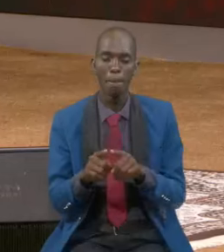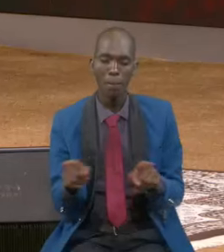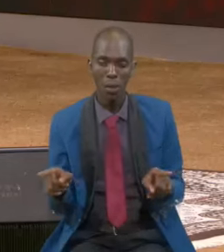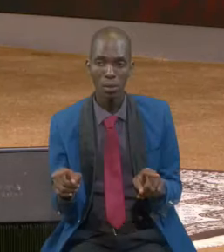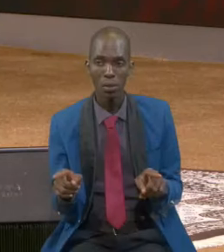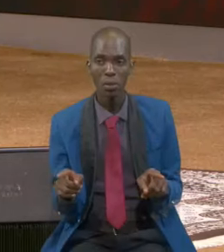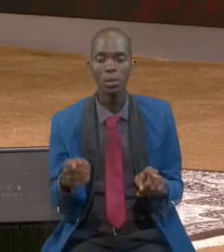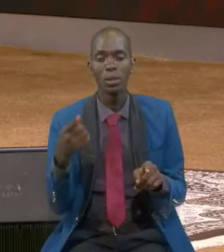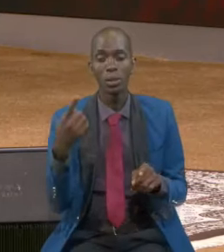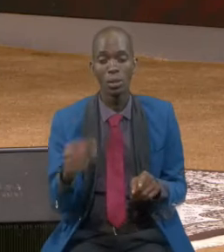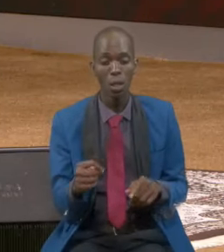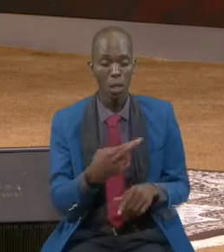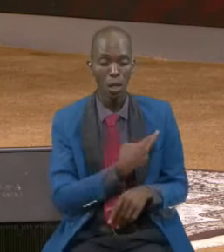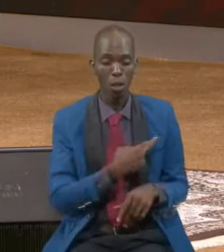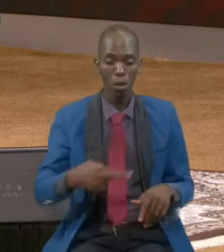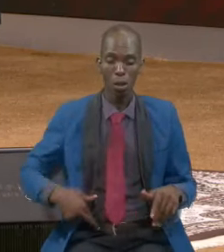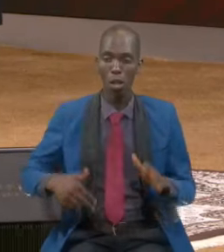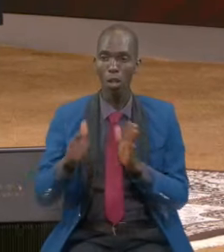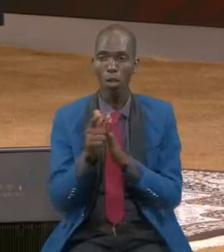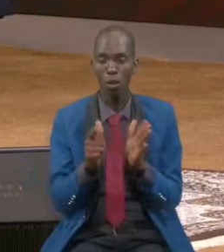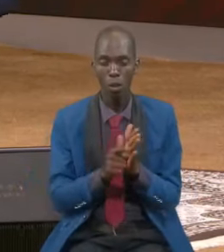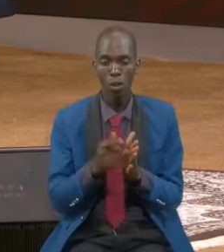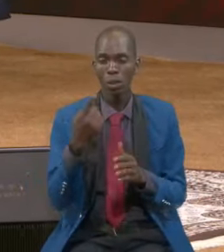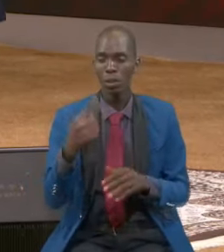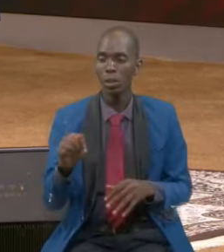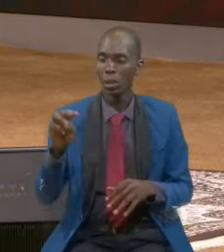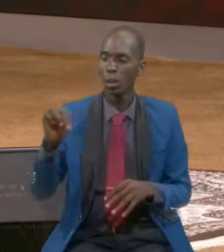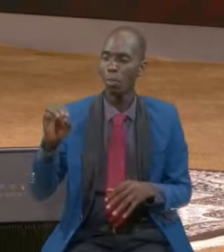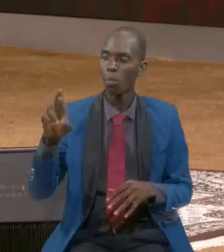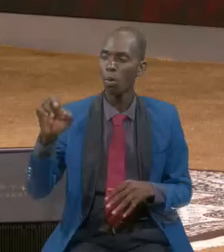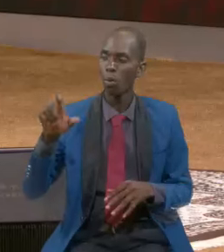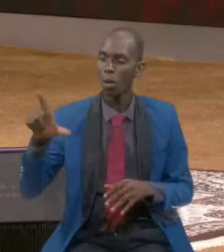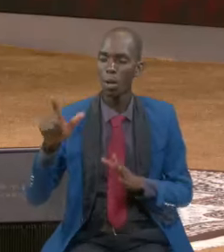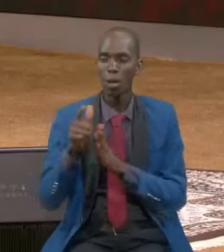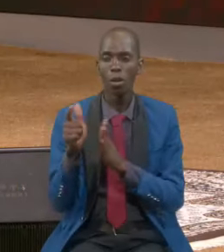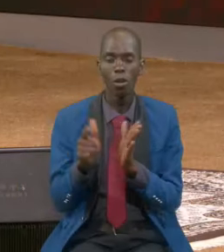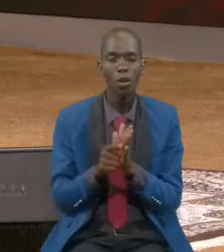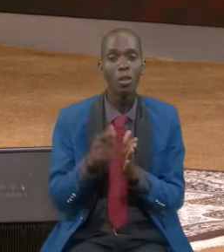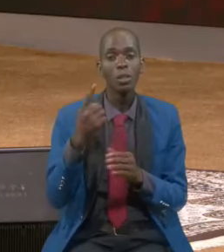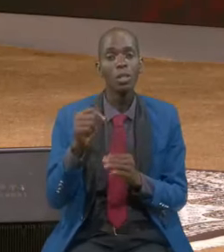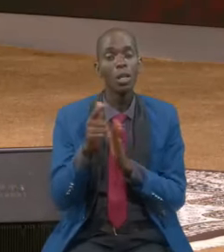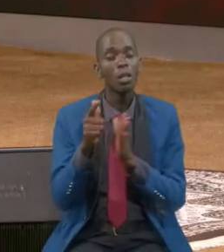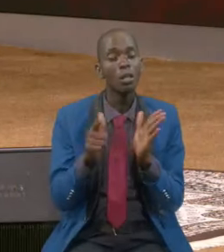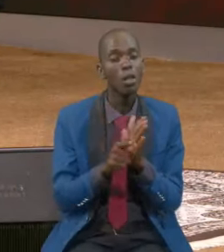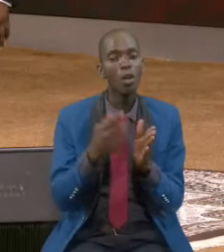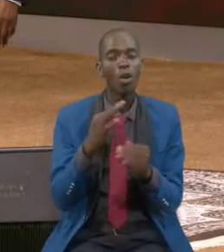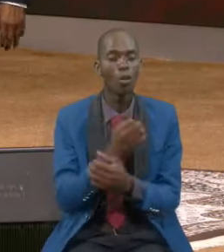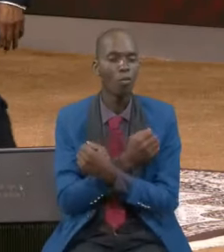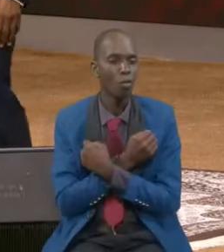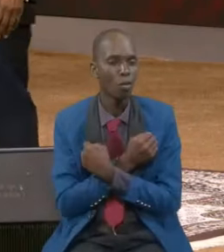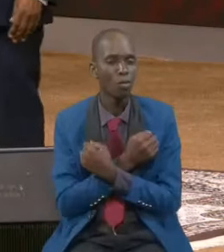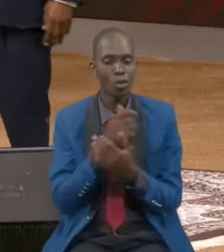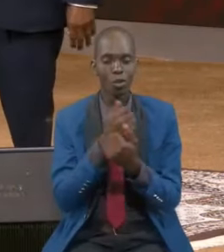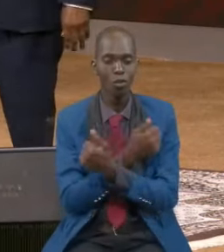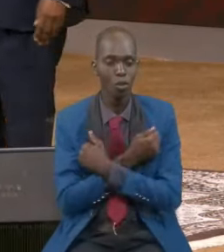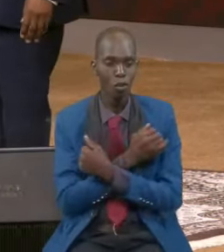royal law, the moral law, the law of love, loving your neighbor